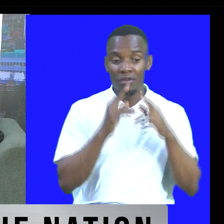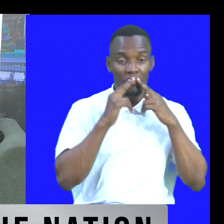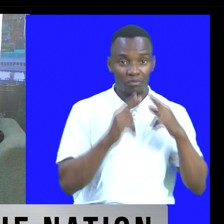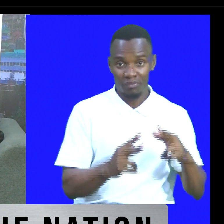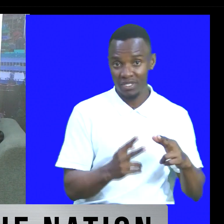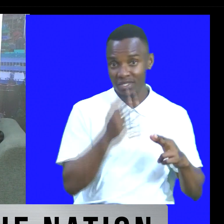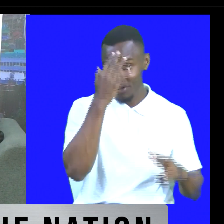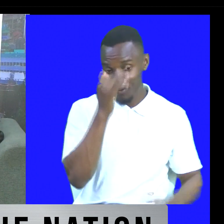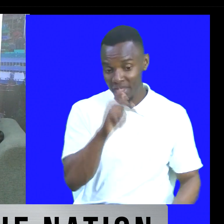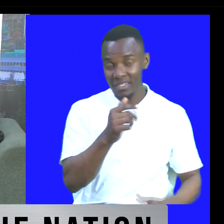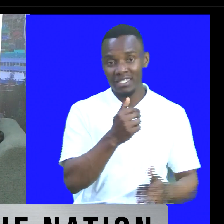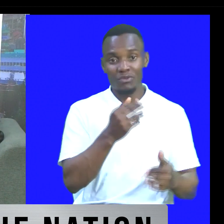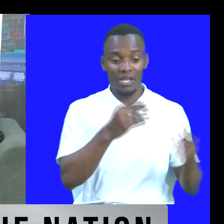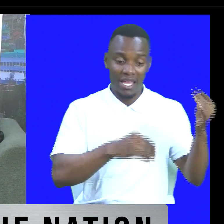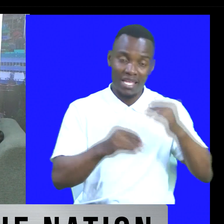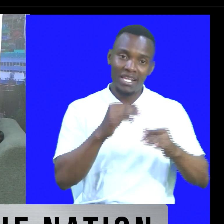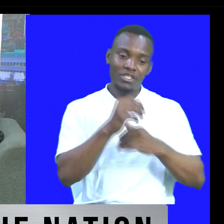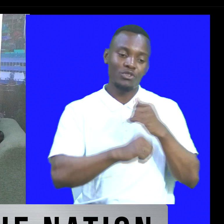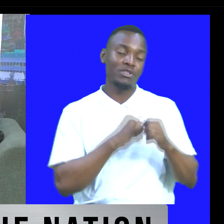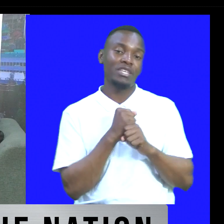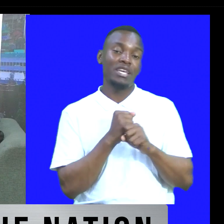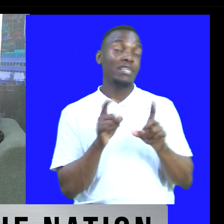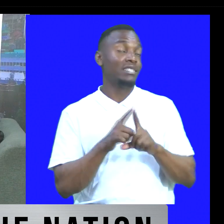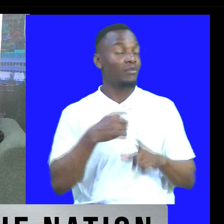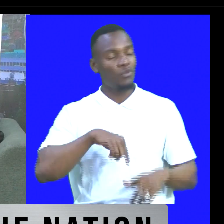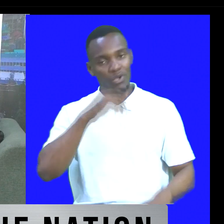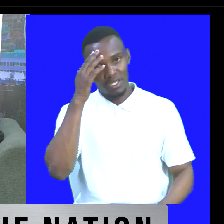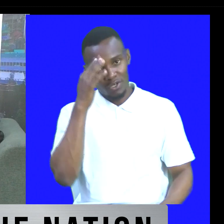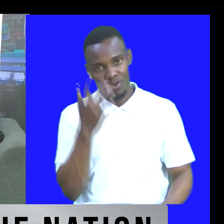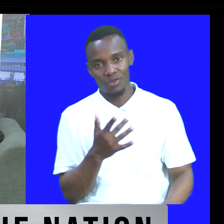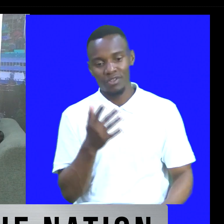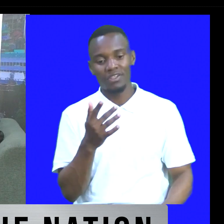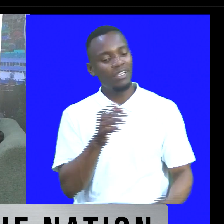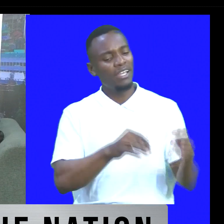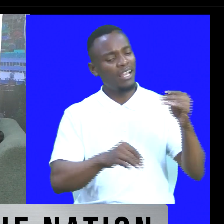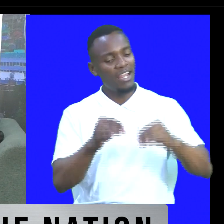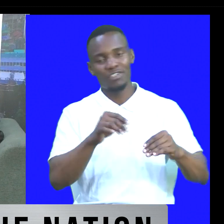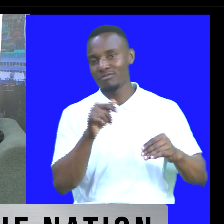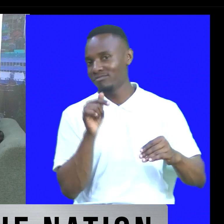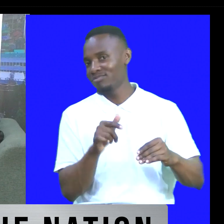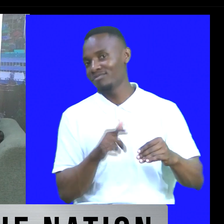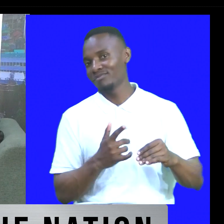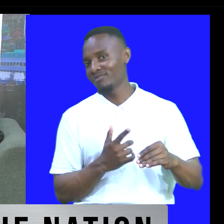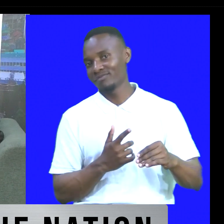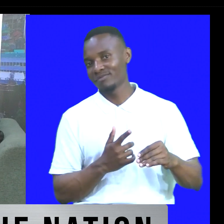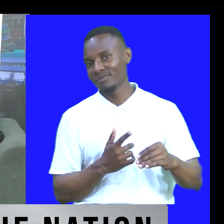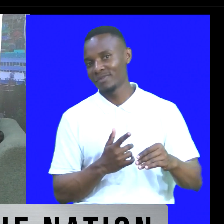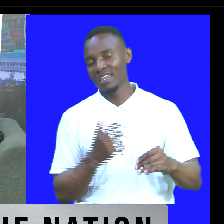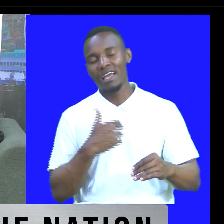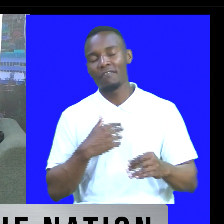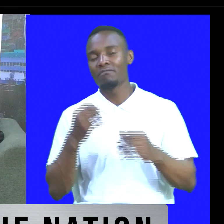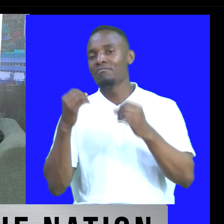Yeah. Because that's an election year, and the way we know ourselves, elections years are normally years of a lot